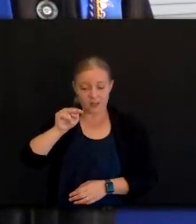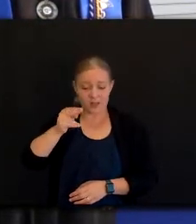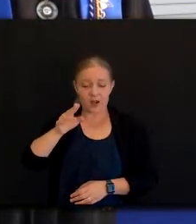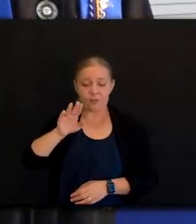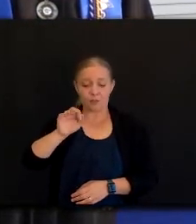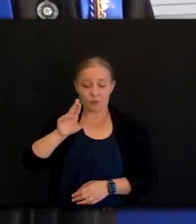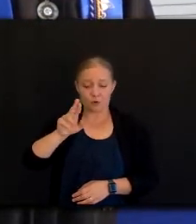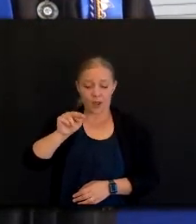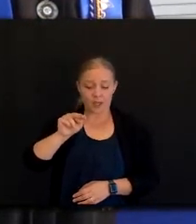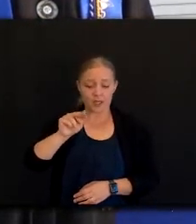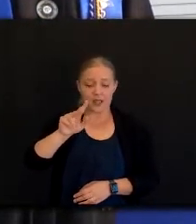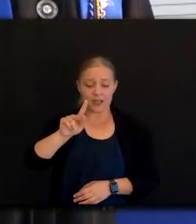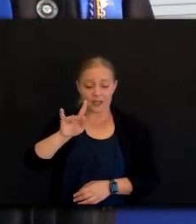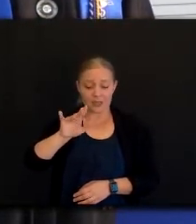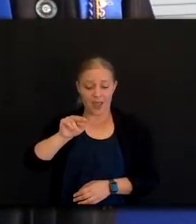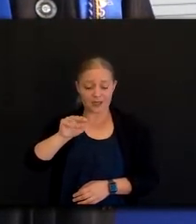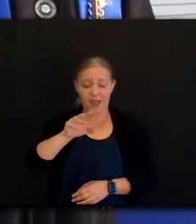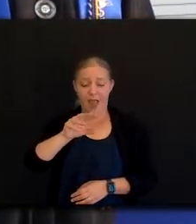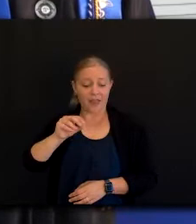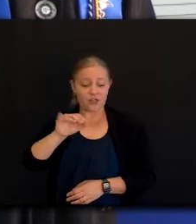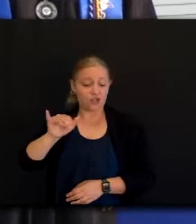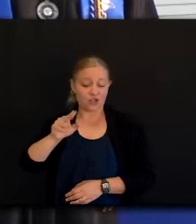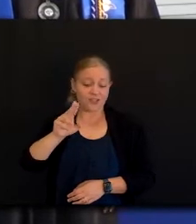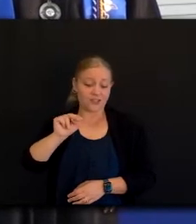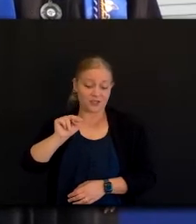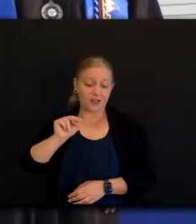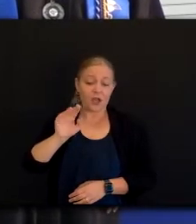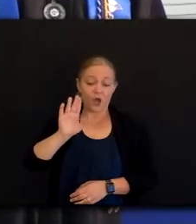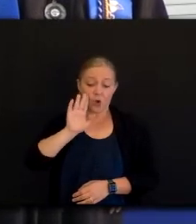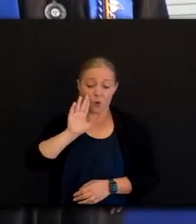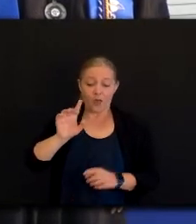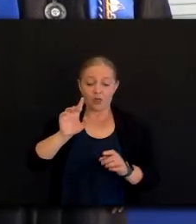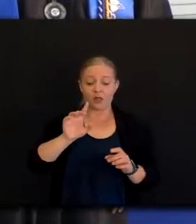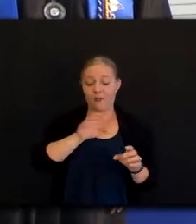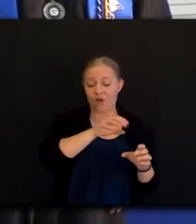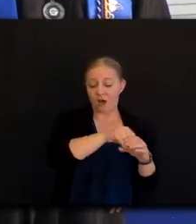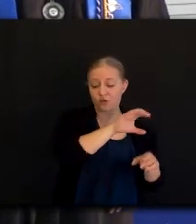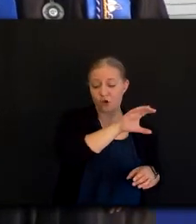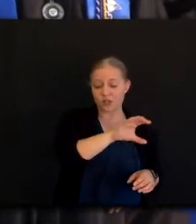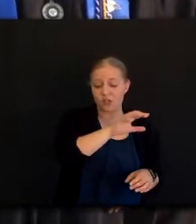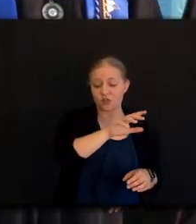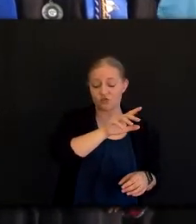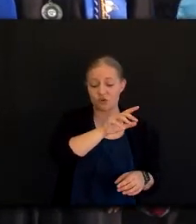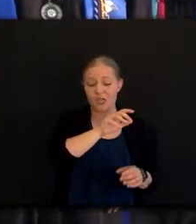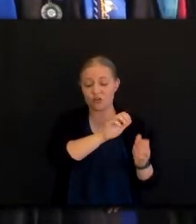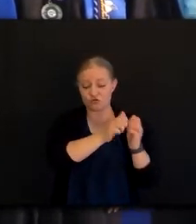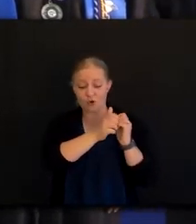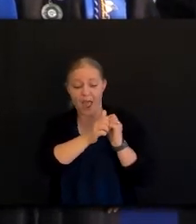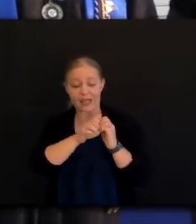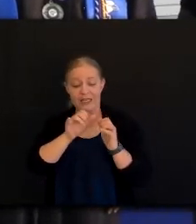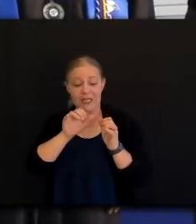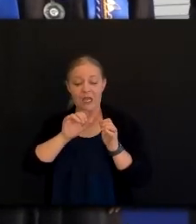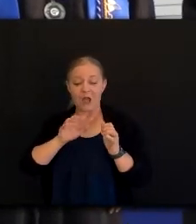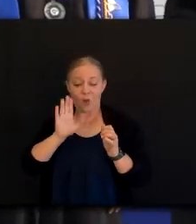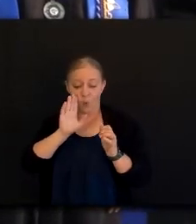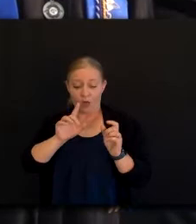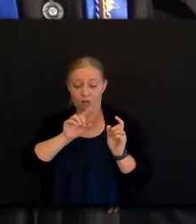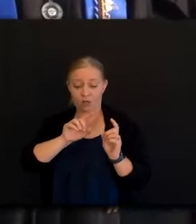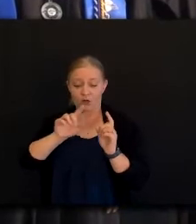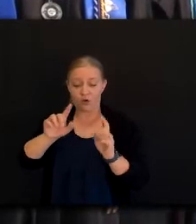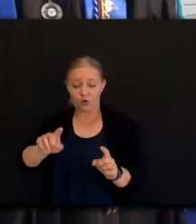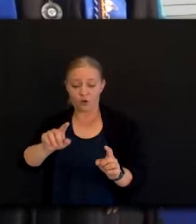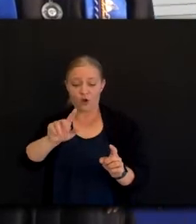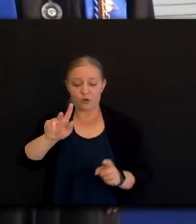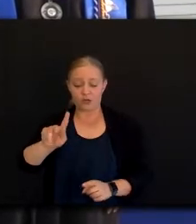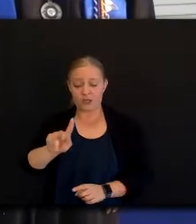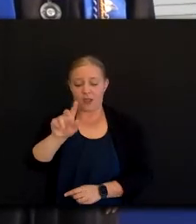academy, and National Honor Society. Jacob is attending Kansas State University and majoring in industrial engineering.